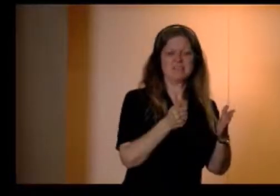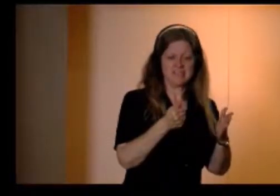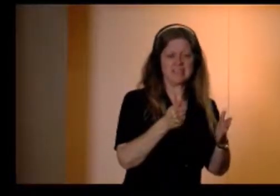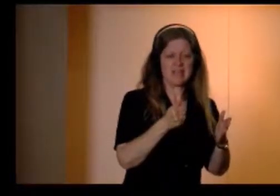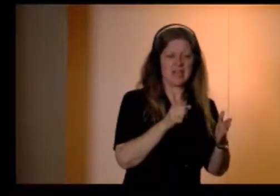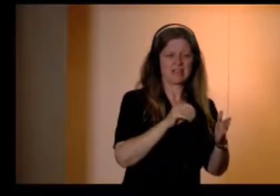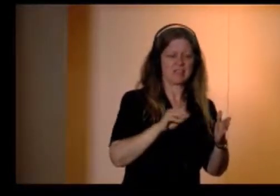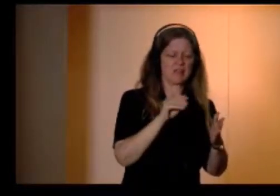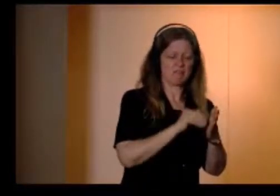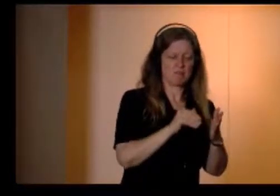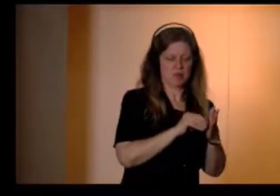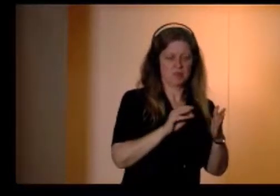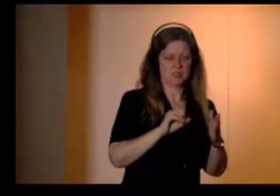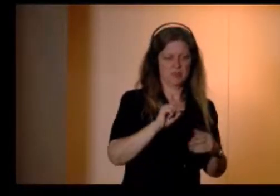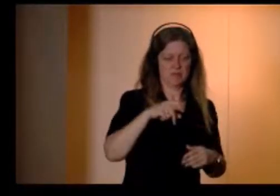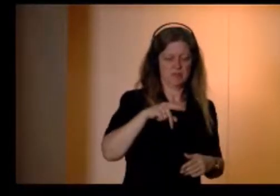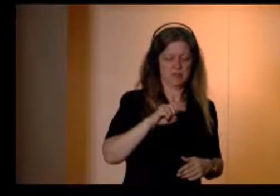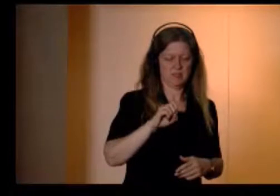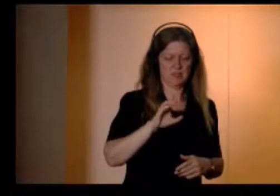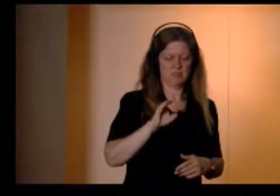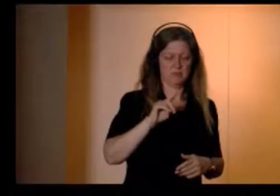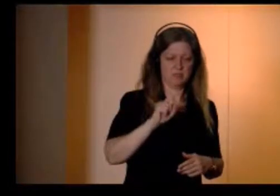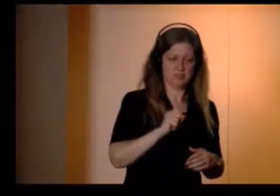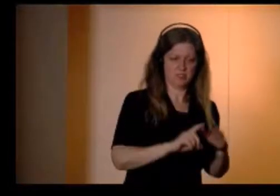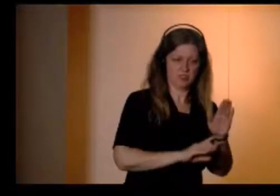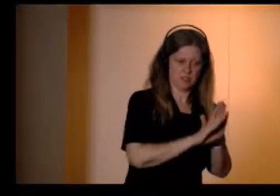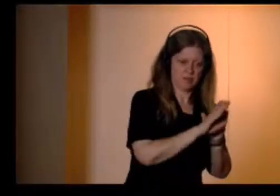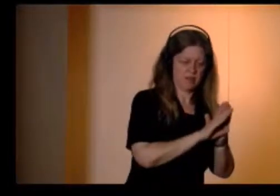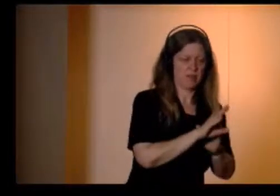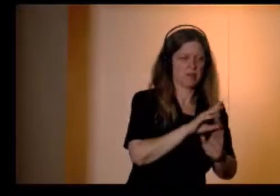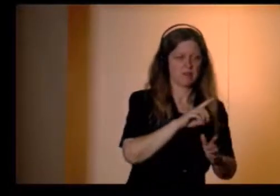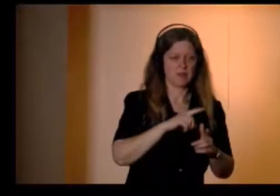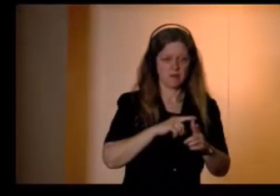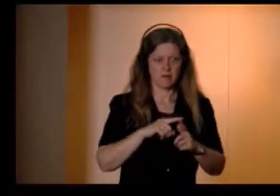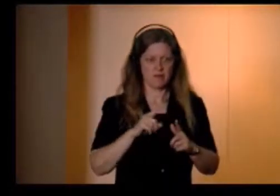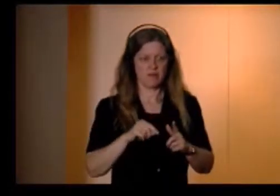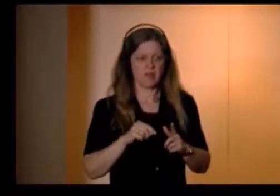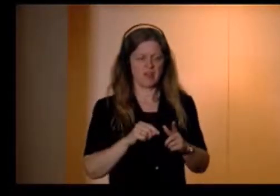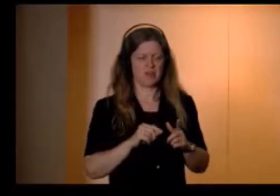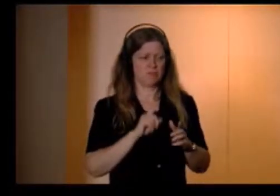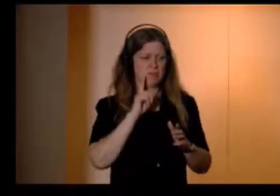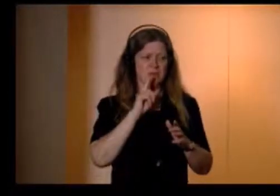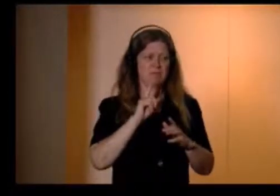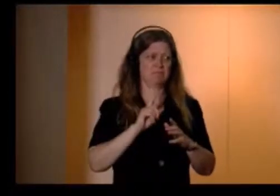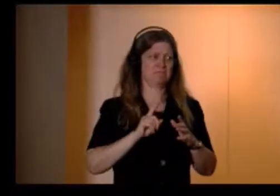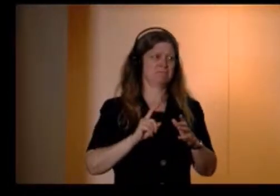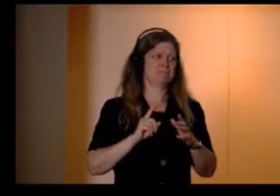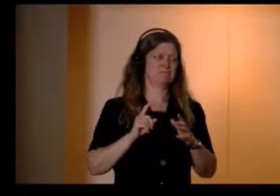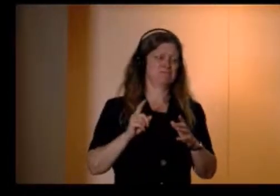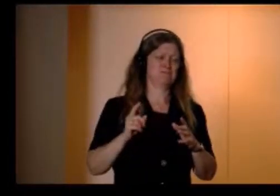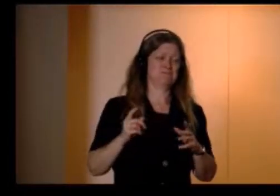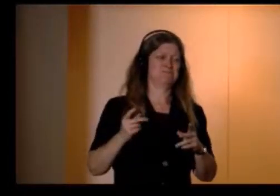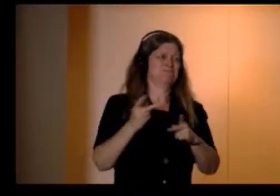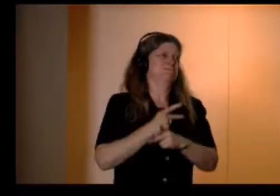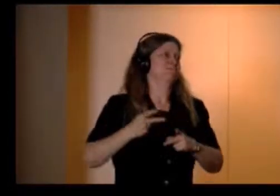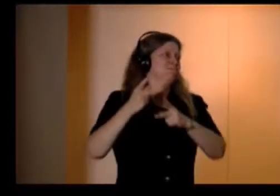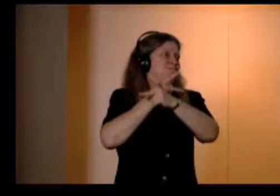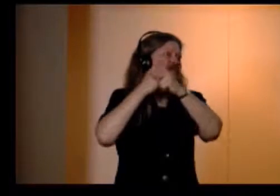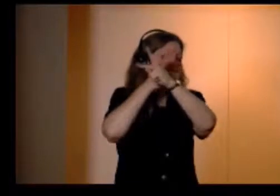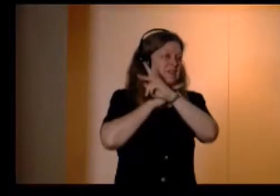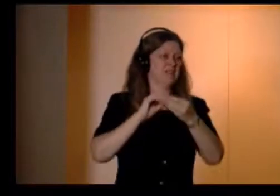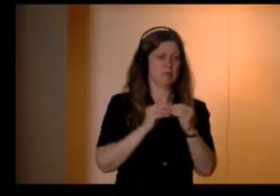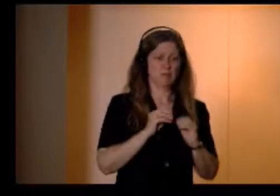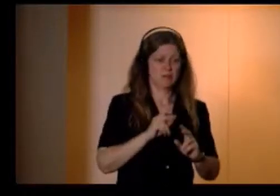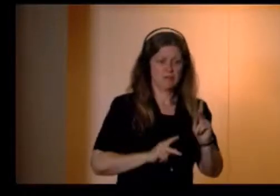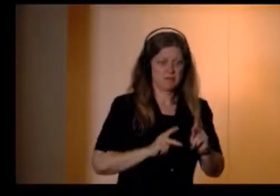of species, and then really astronomical numbers of individuals, right, that nobody needed to pay for, right? They just sprang